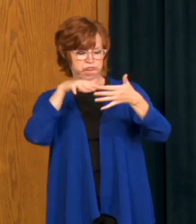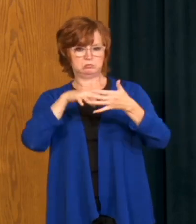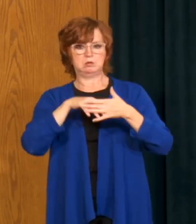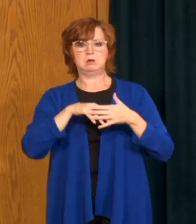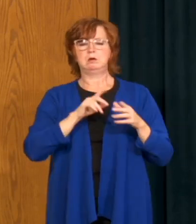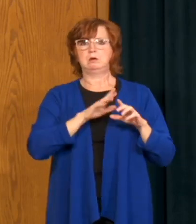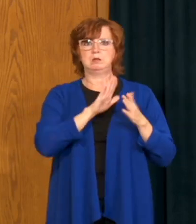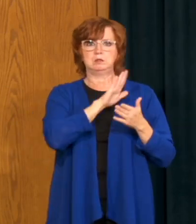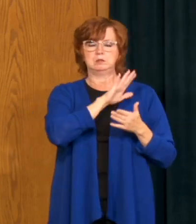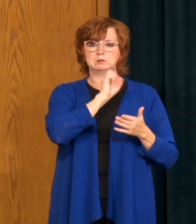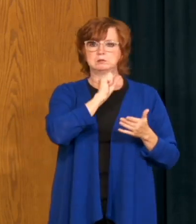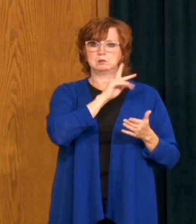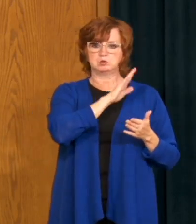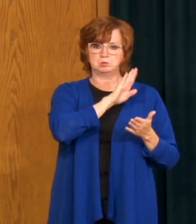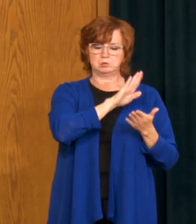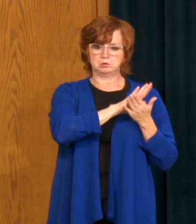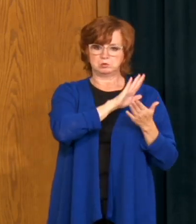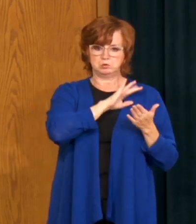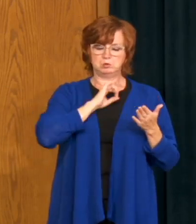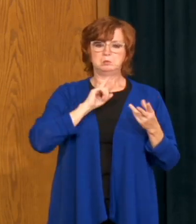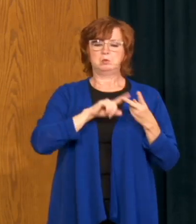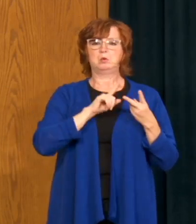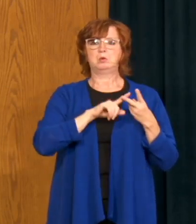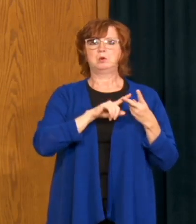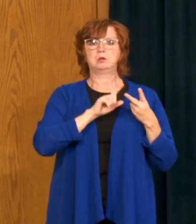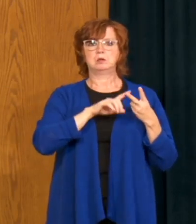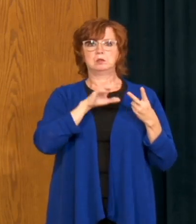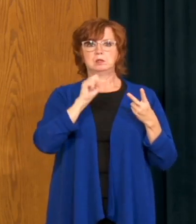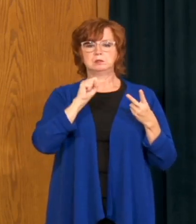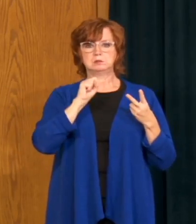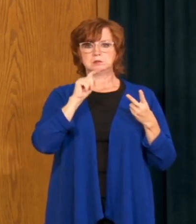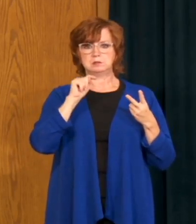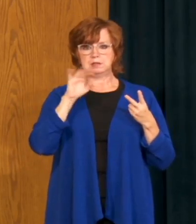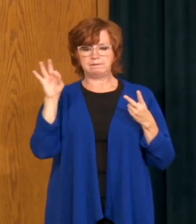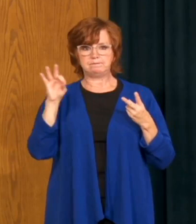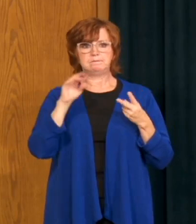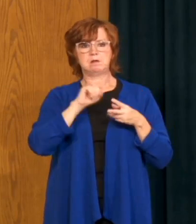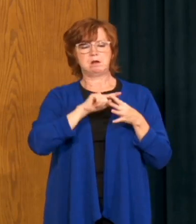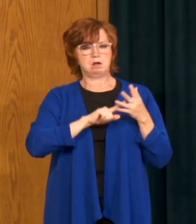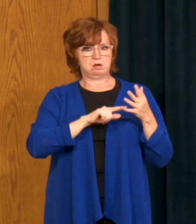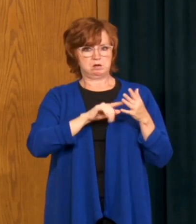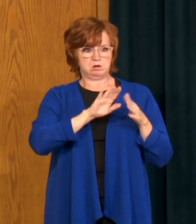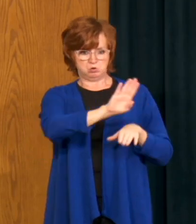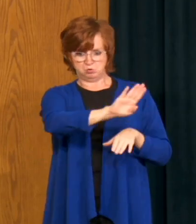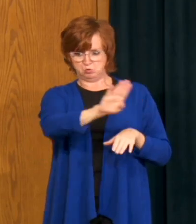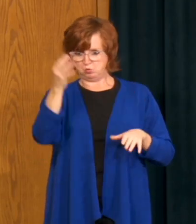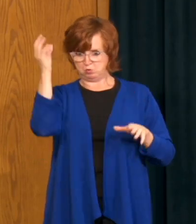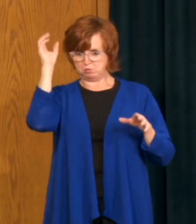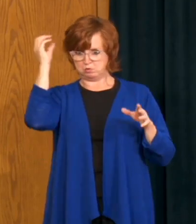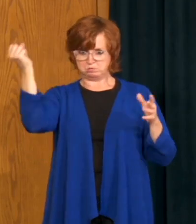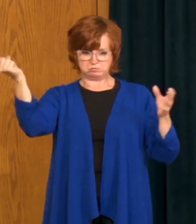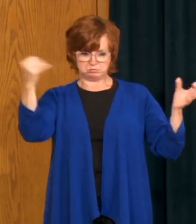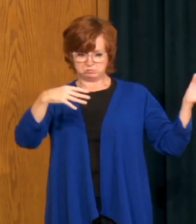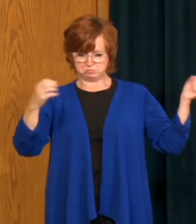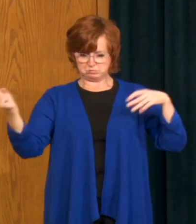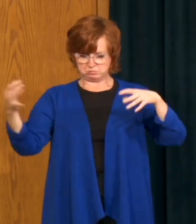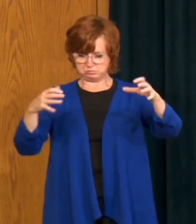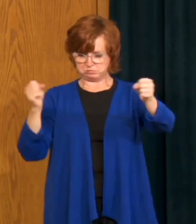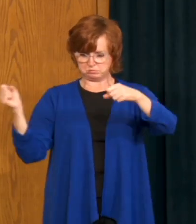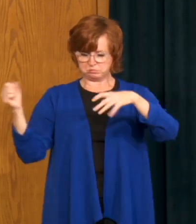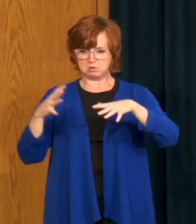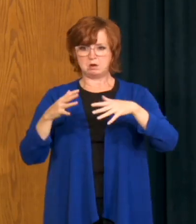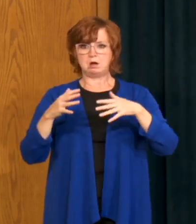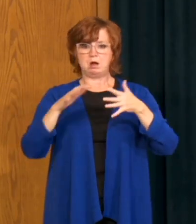Boards Association, the Saskatchewan Teachers Federation, that all have input on the approval of what those plans look